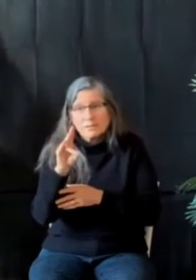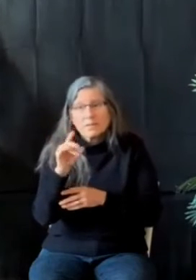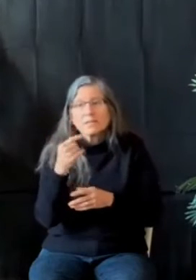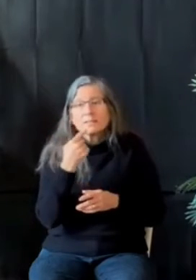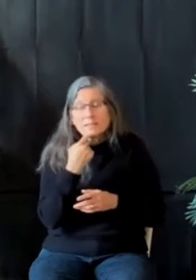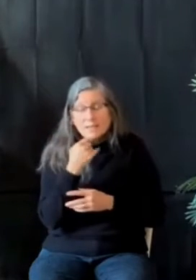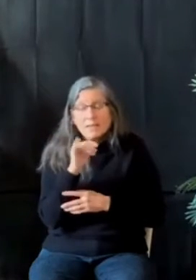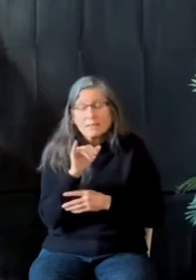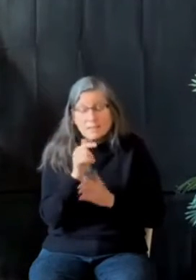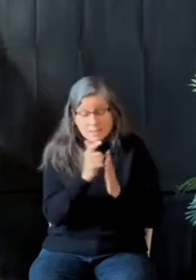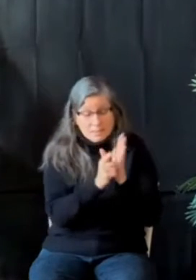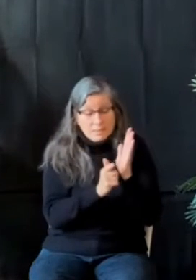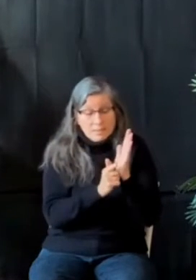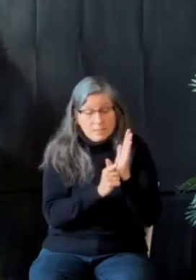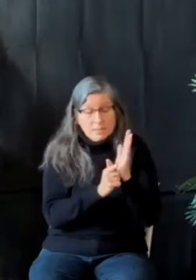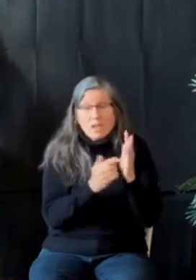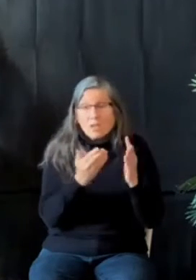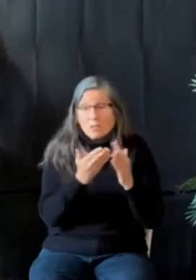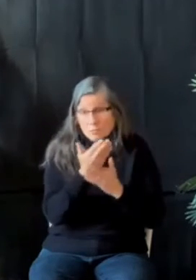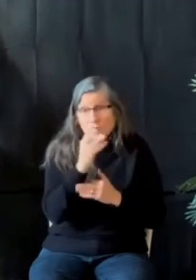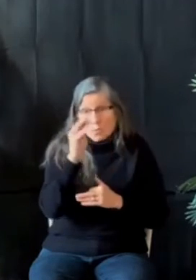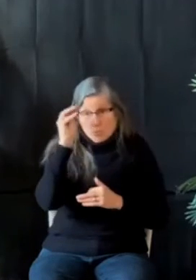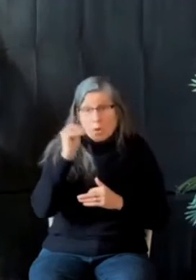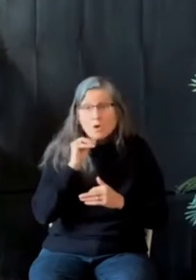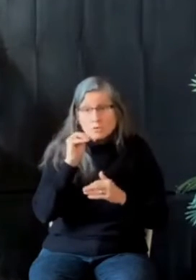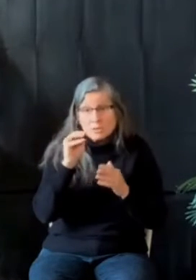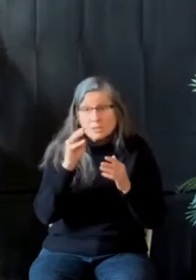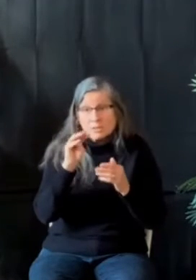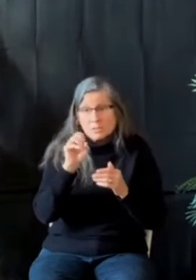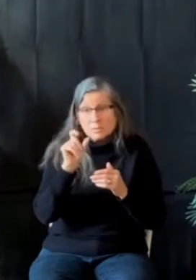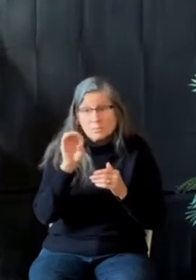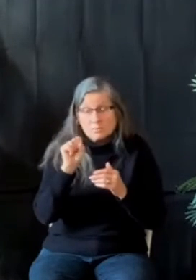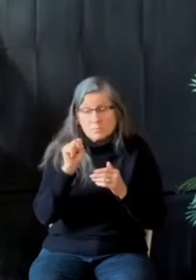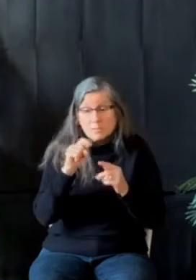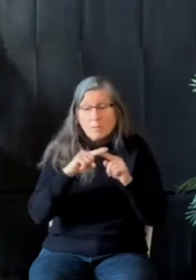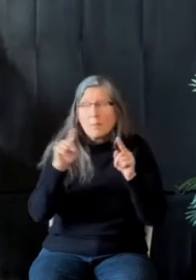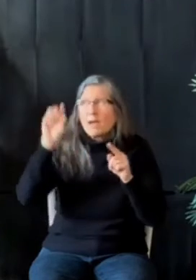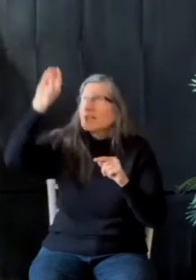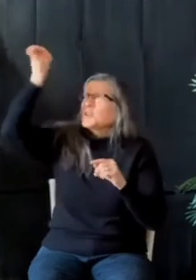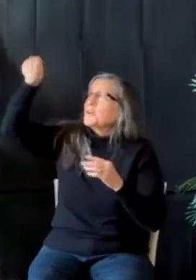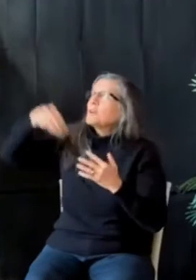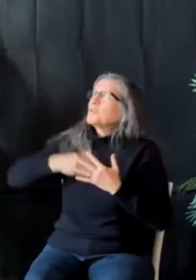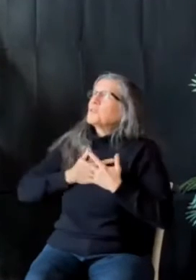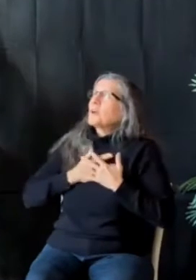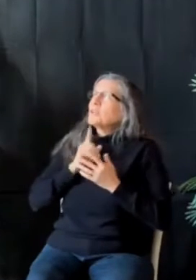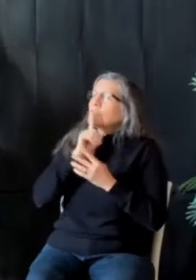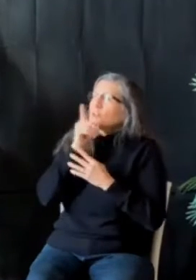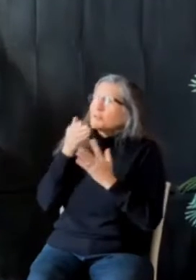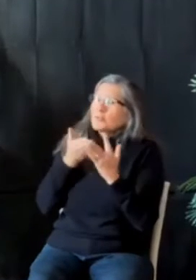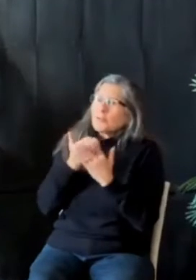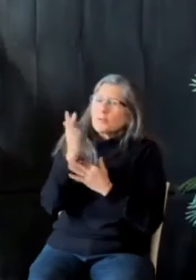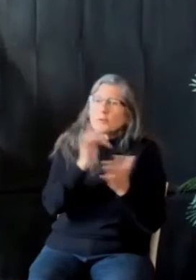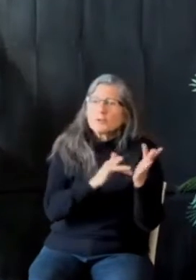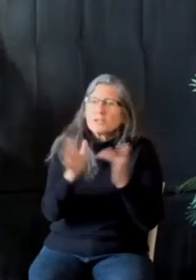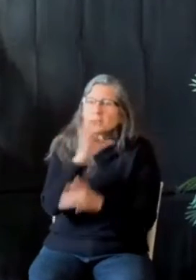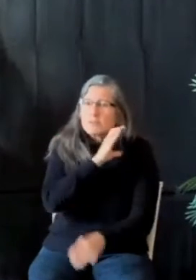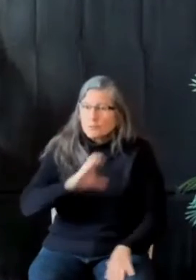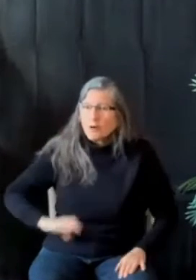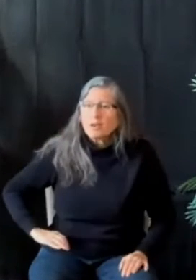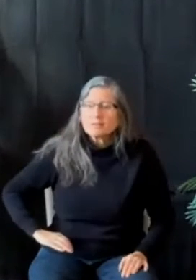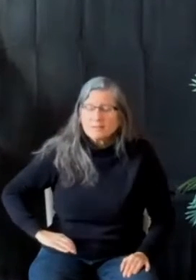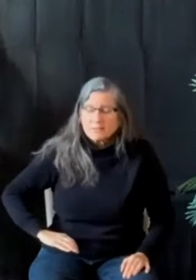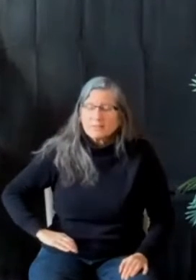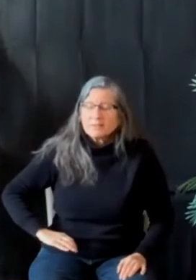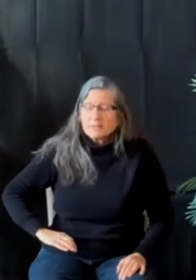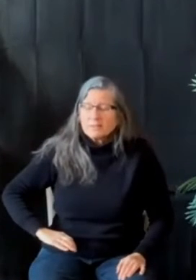this: Now the law came by Moses, but grace and truth came through Jesus Christ.